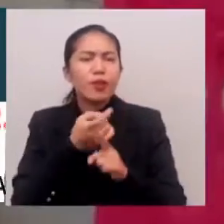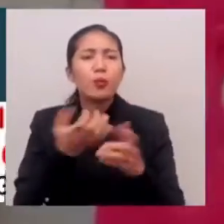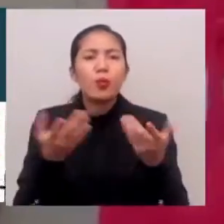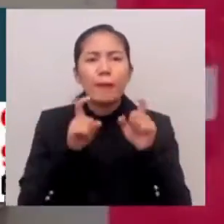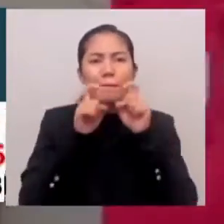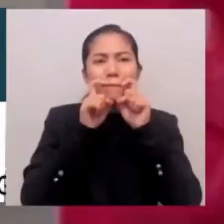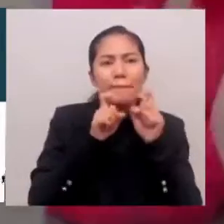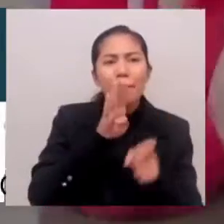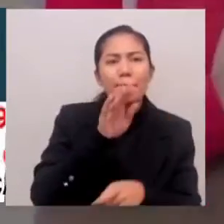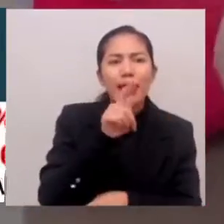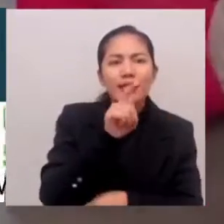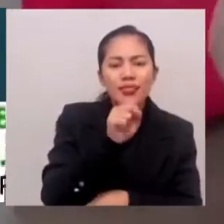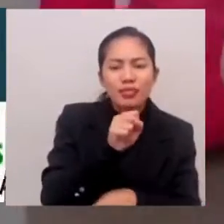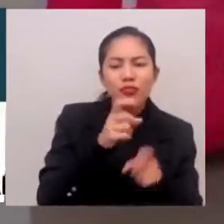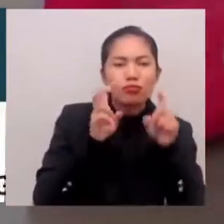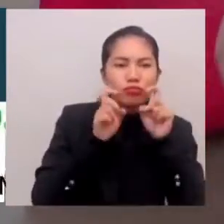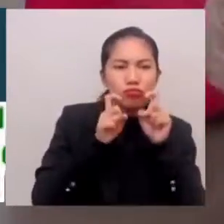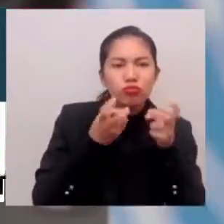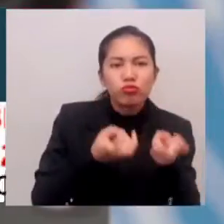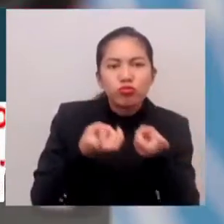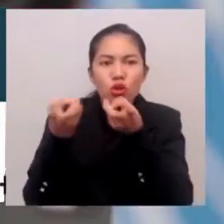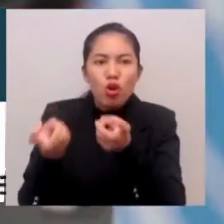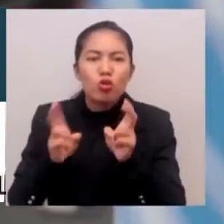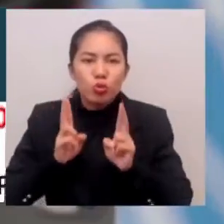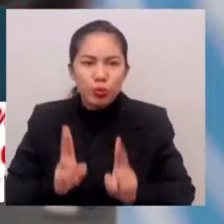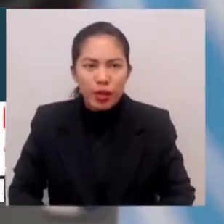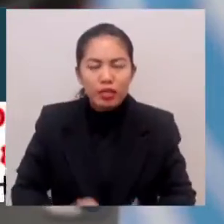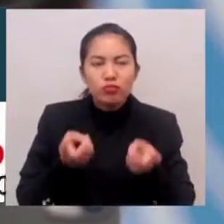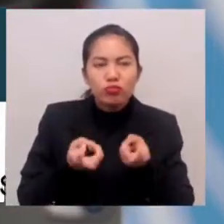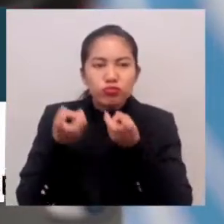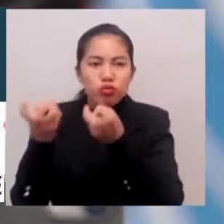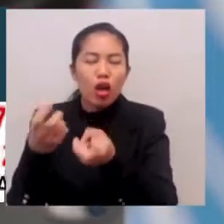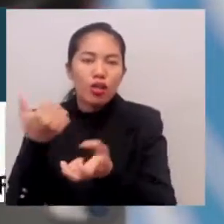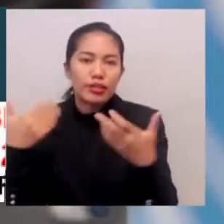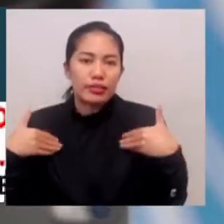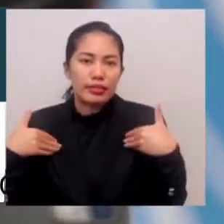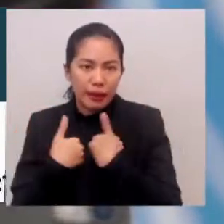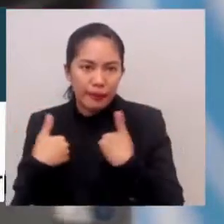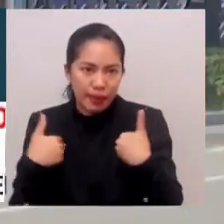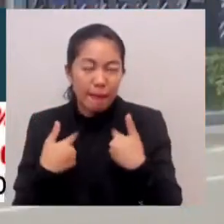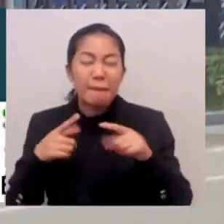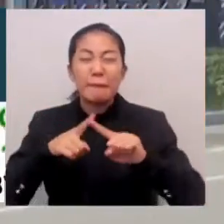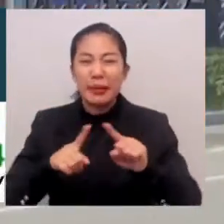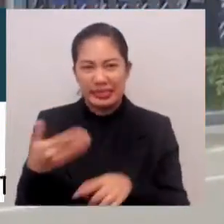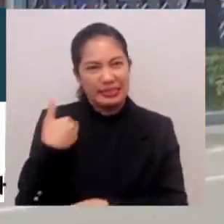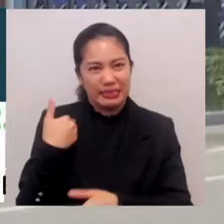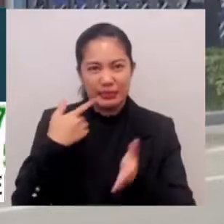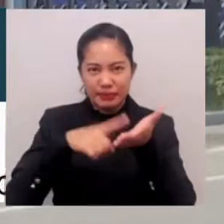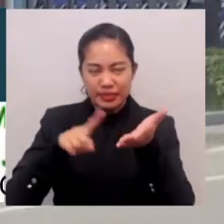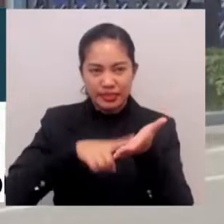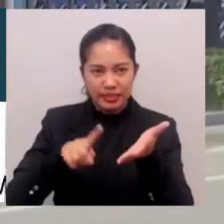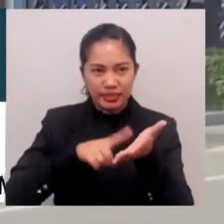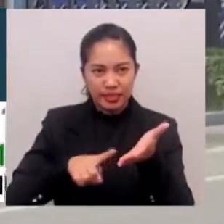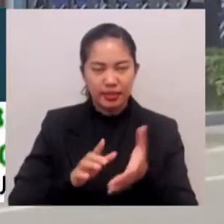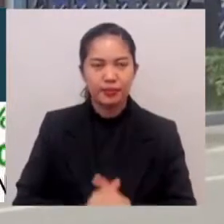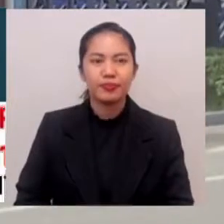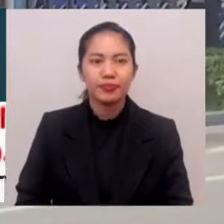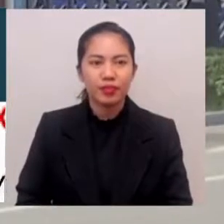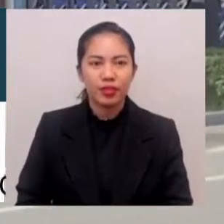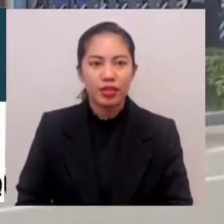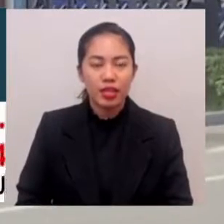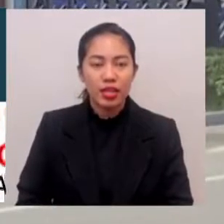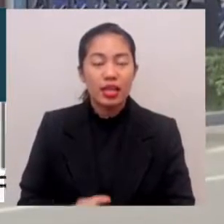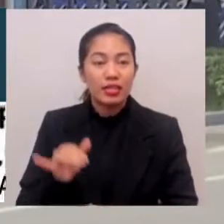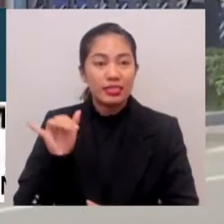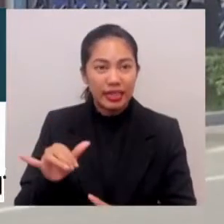animal, but further research was needed. WHO Director Tedros Adhanom Ghebreyesus said that the investigation was hampered by